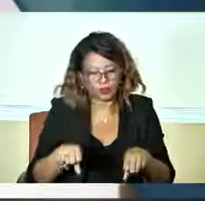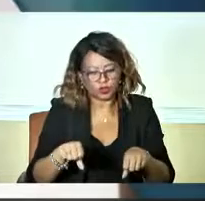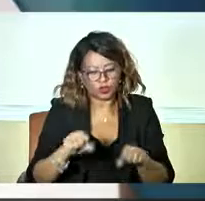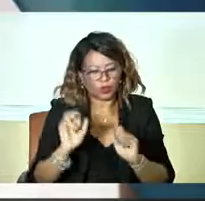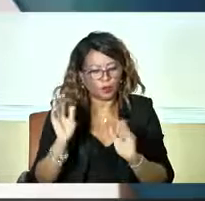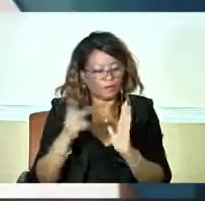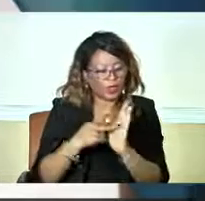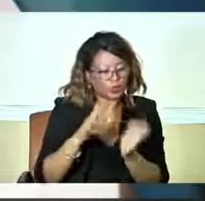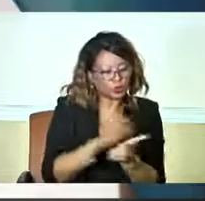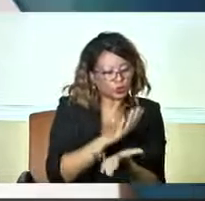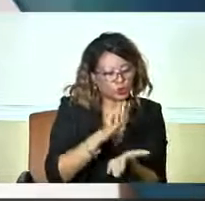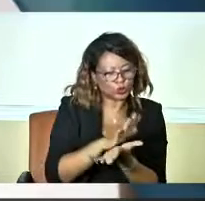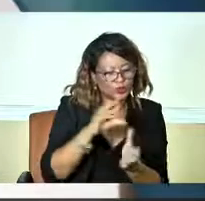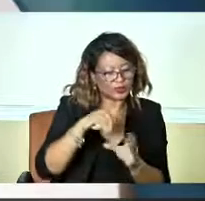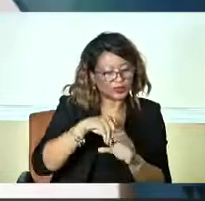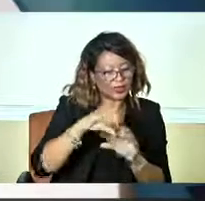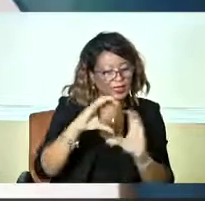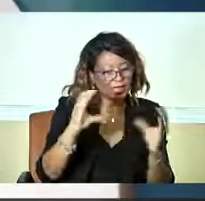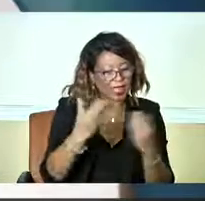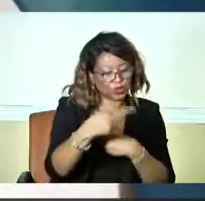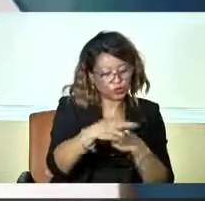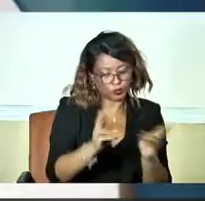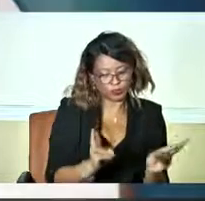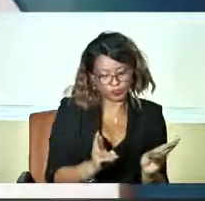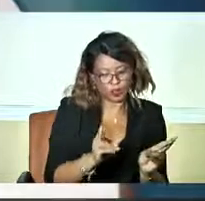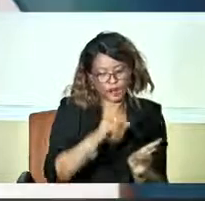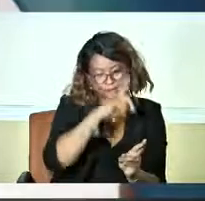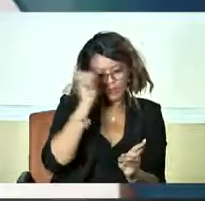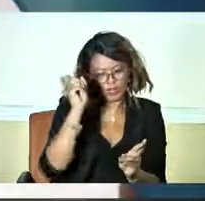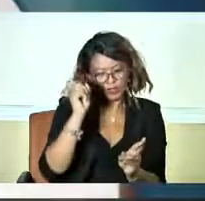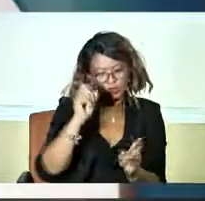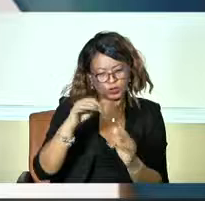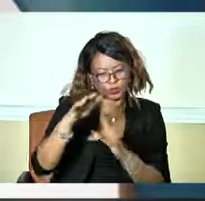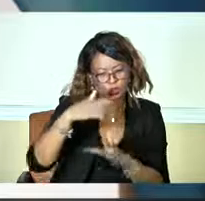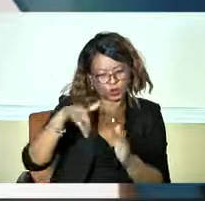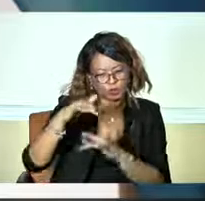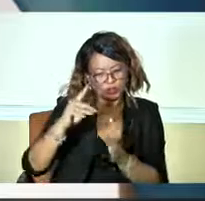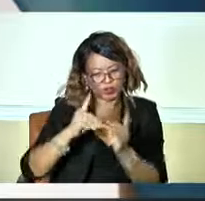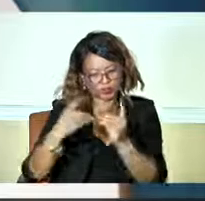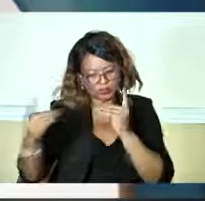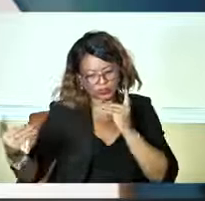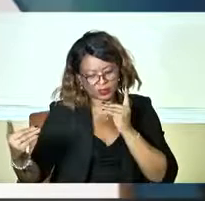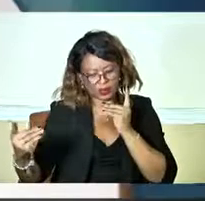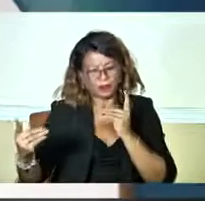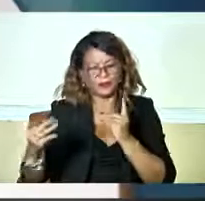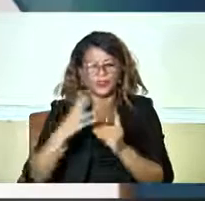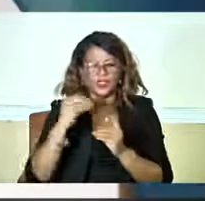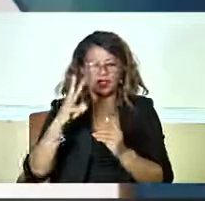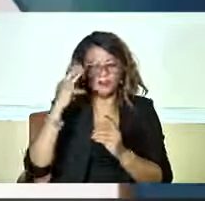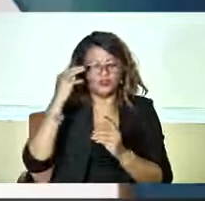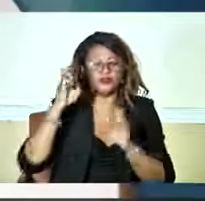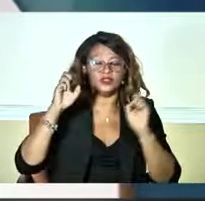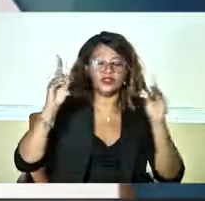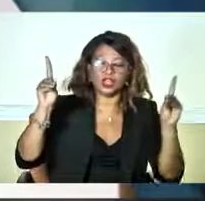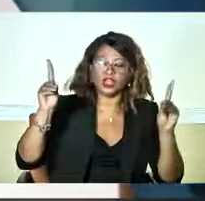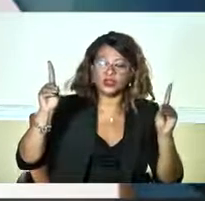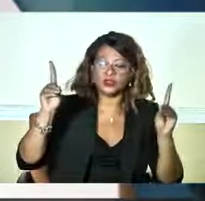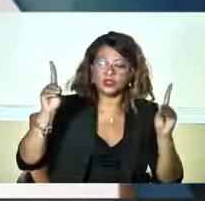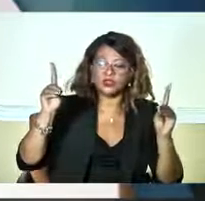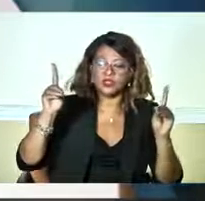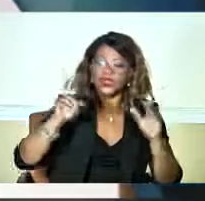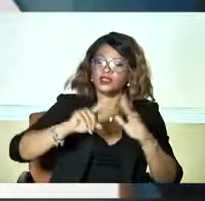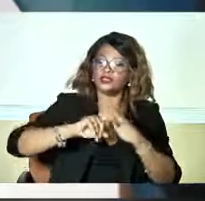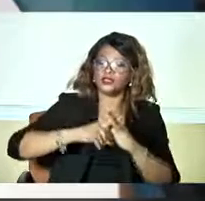return to school in the classroom because of social distancing, and as a result, the Ministry of Education